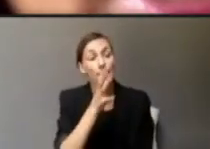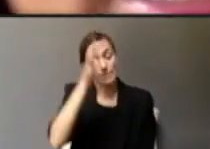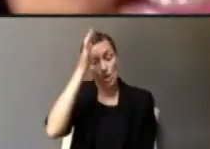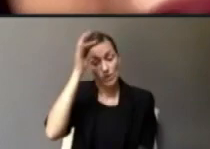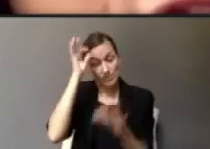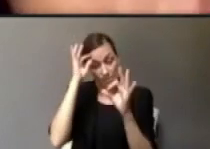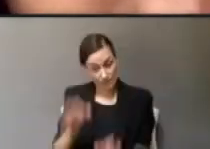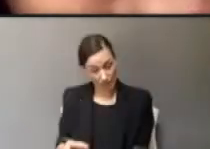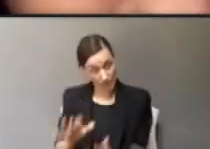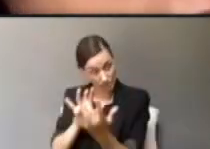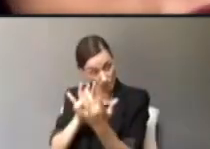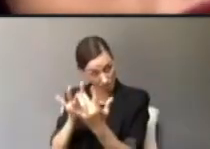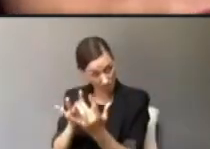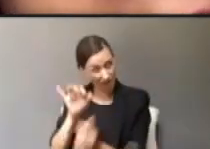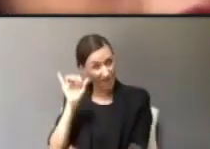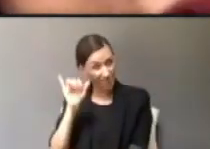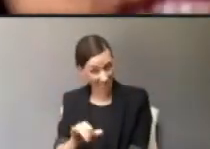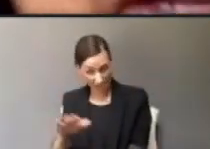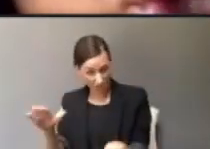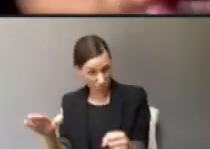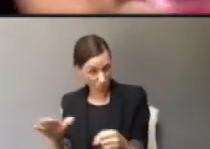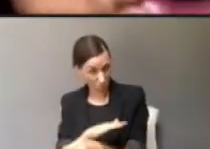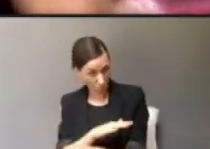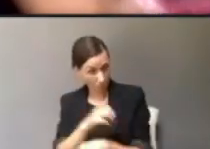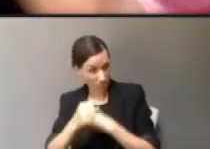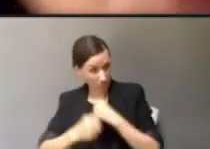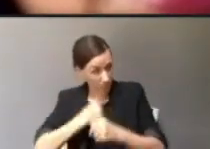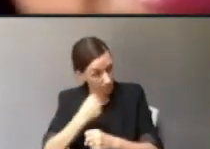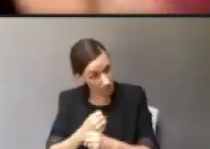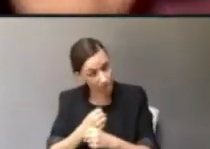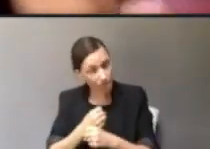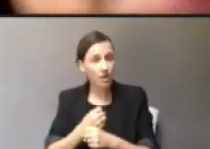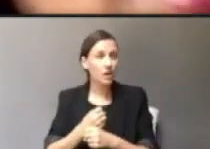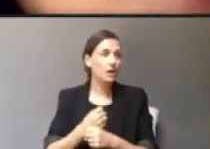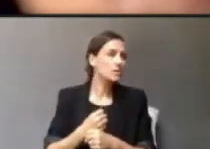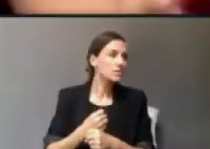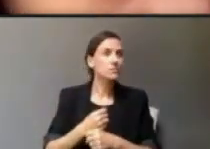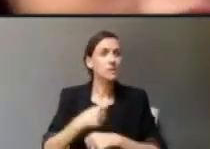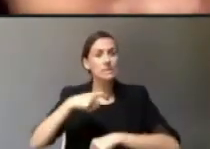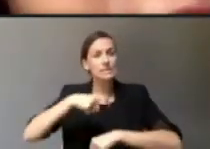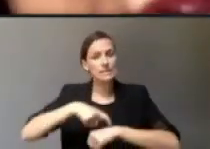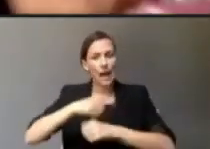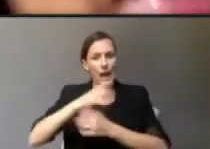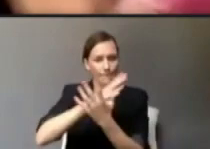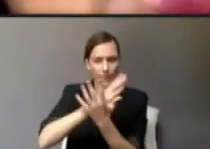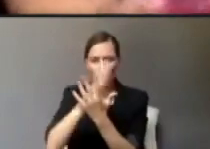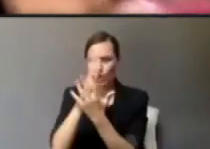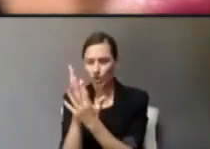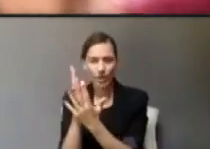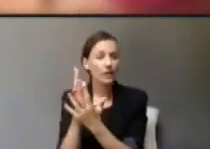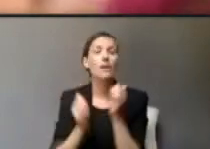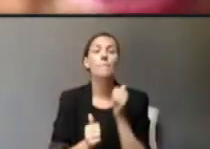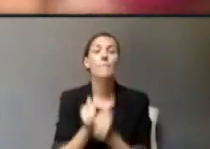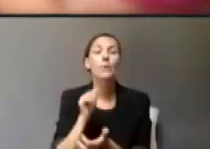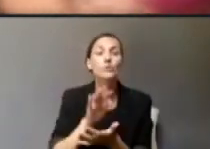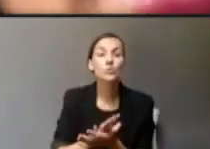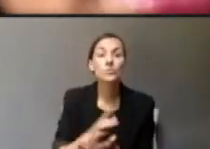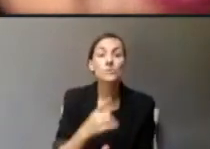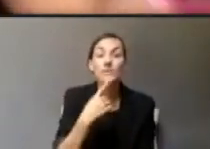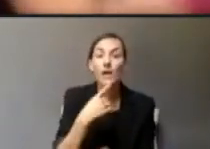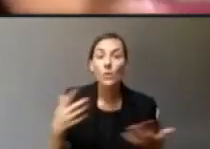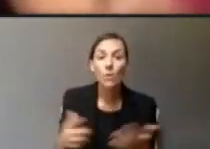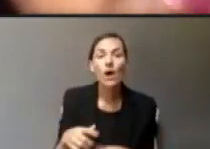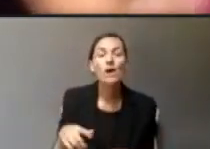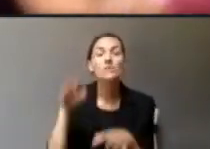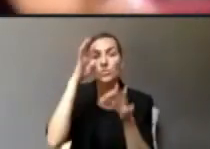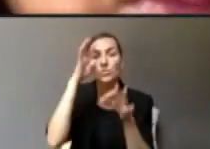option, is that a choice for the whole school year? Is that a choice for a period of time? Most of the schools have said that the choices that their parents are making,